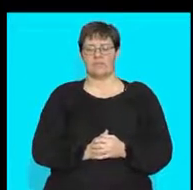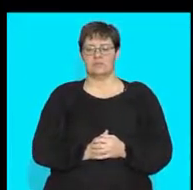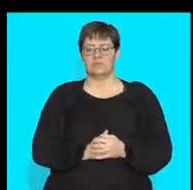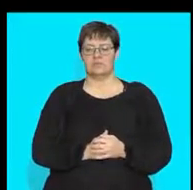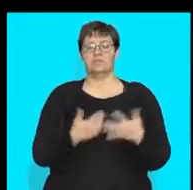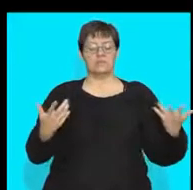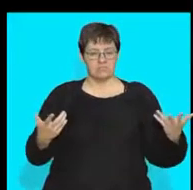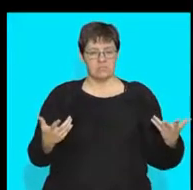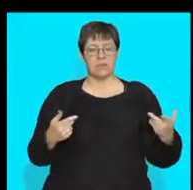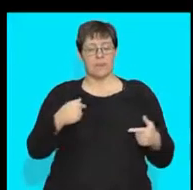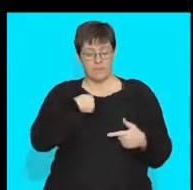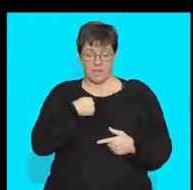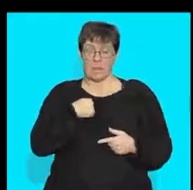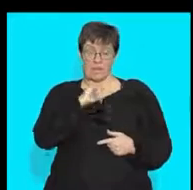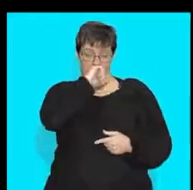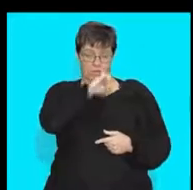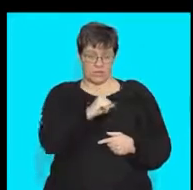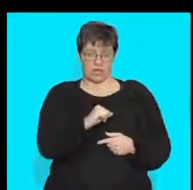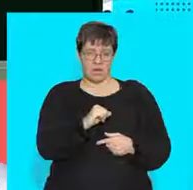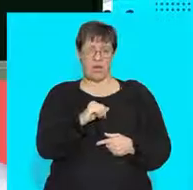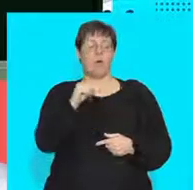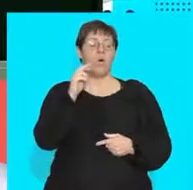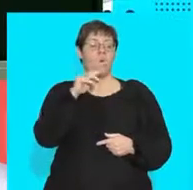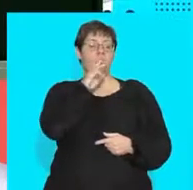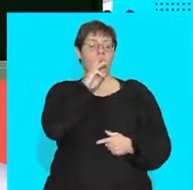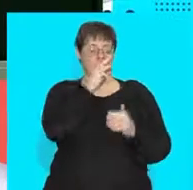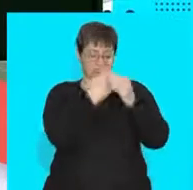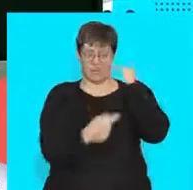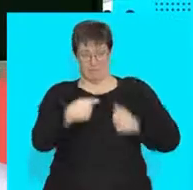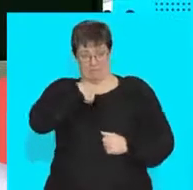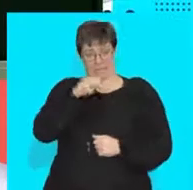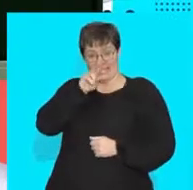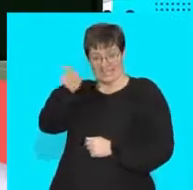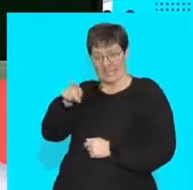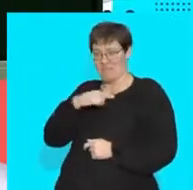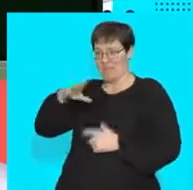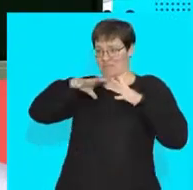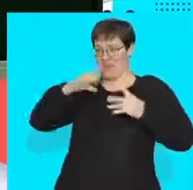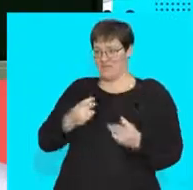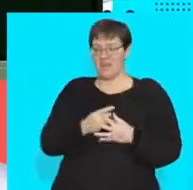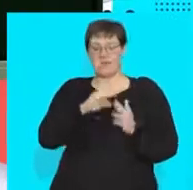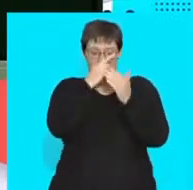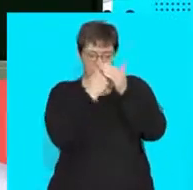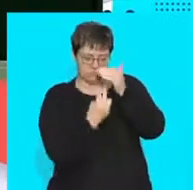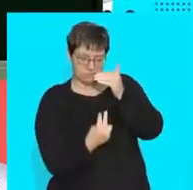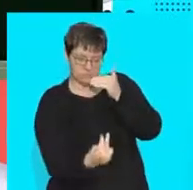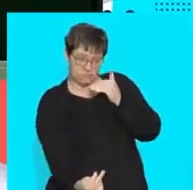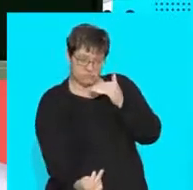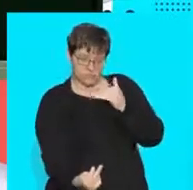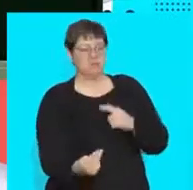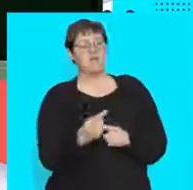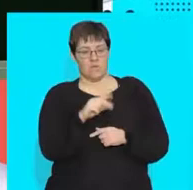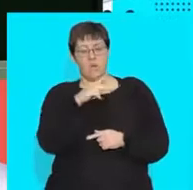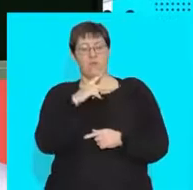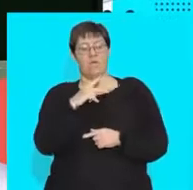Right. I'm an avid scuba diver, and I like to brag, that's me, right? So the deeper you go into the ocean,